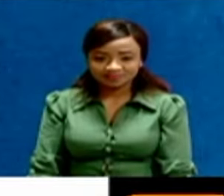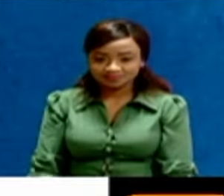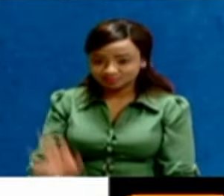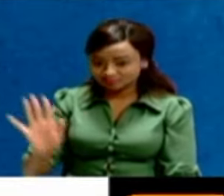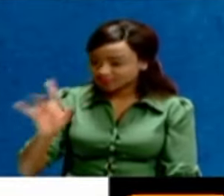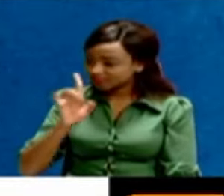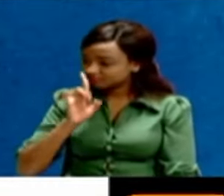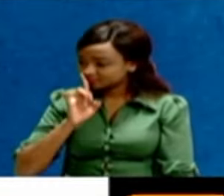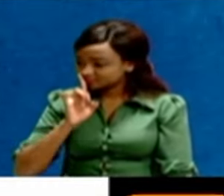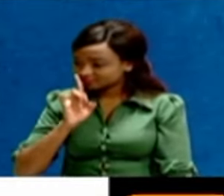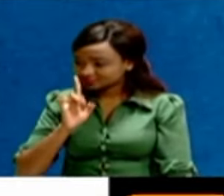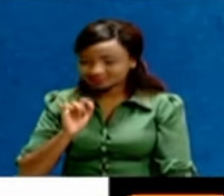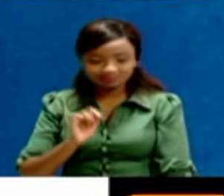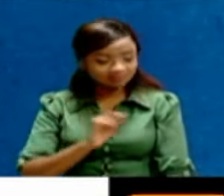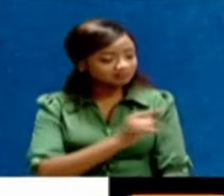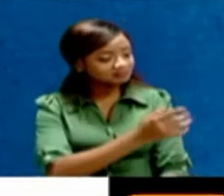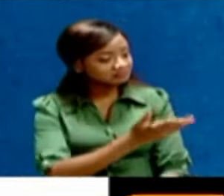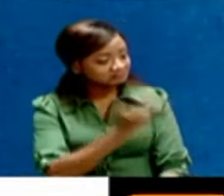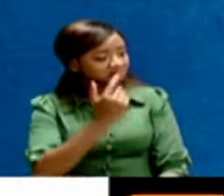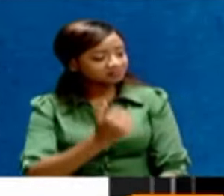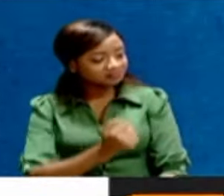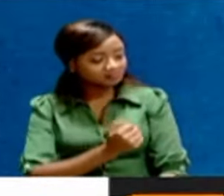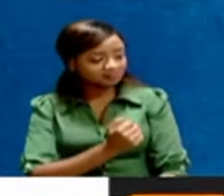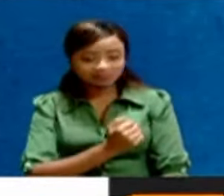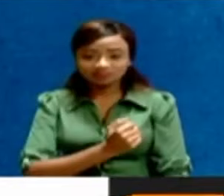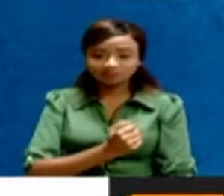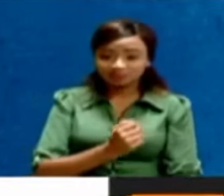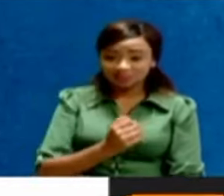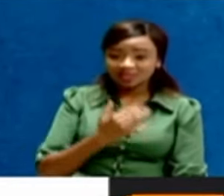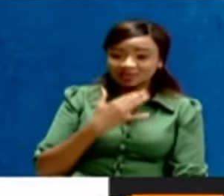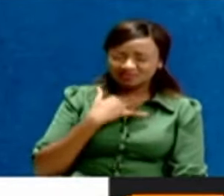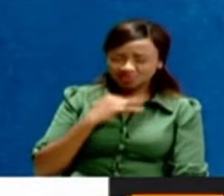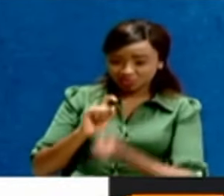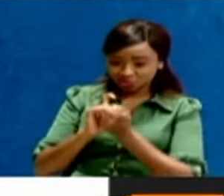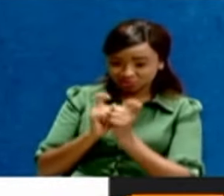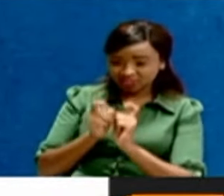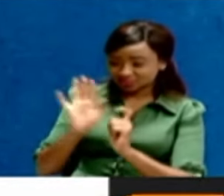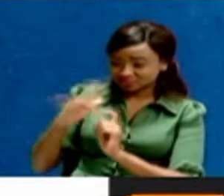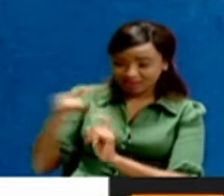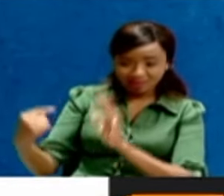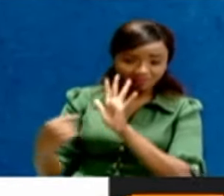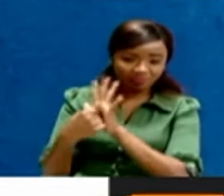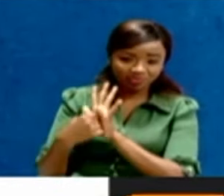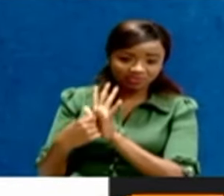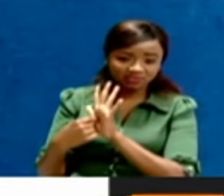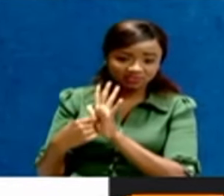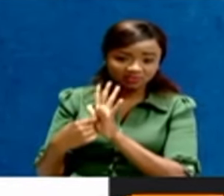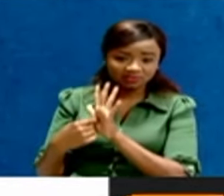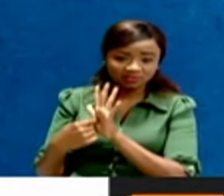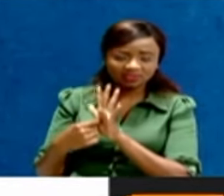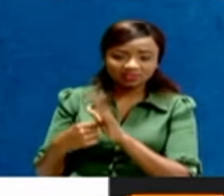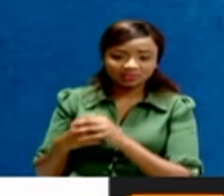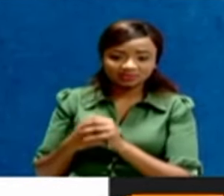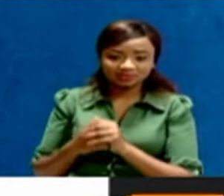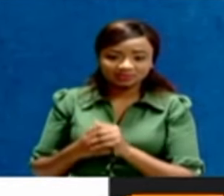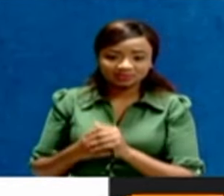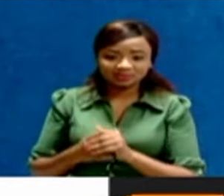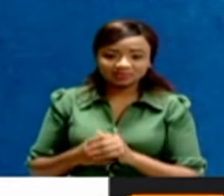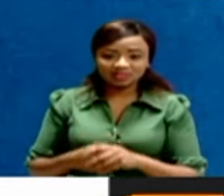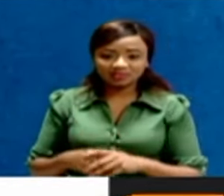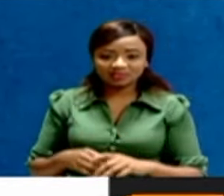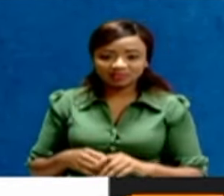word now, please. Wahiga, let me just correct one thing that Senator Kangata is trying